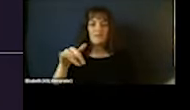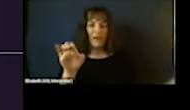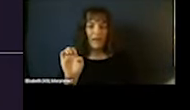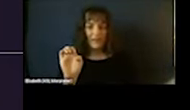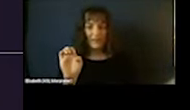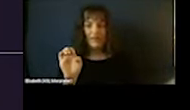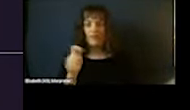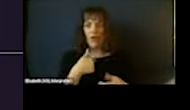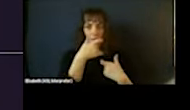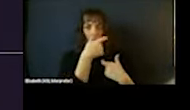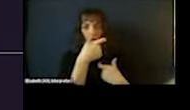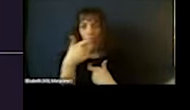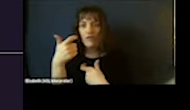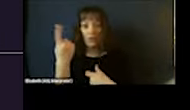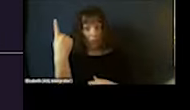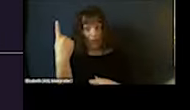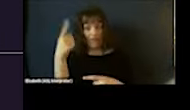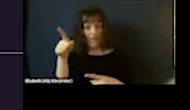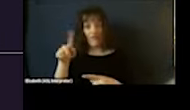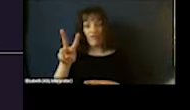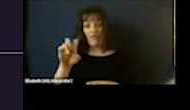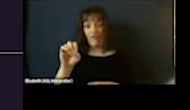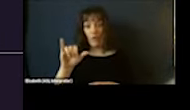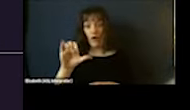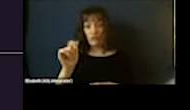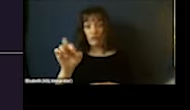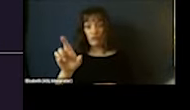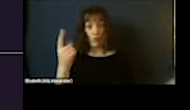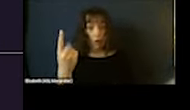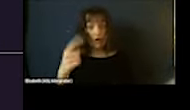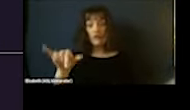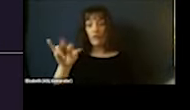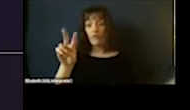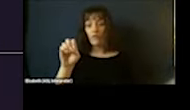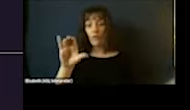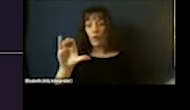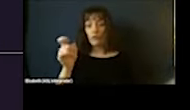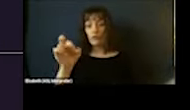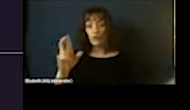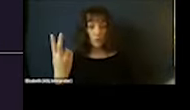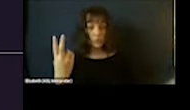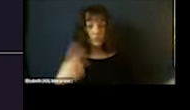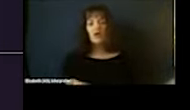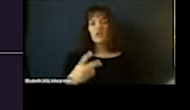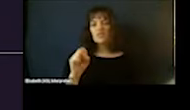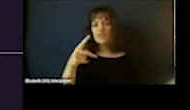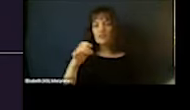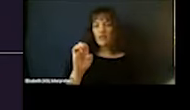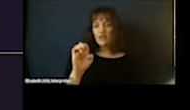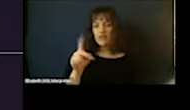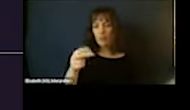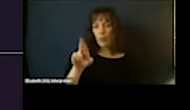about space, was when Voyager 1 and Voyager 2, two space probes that NASA sent out, had started sending